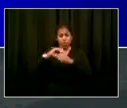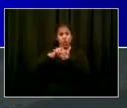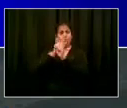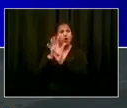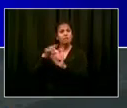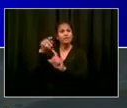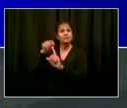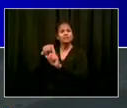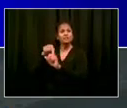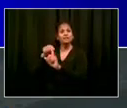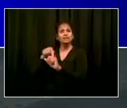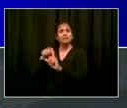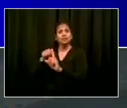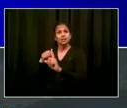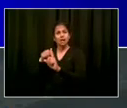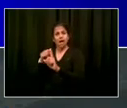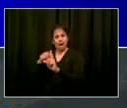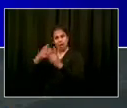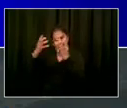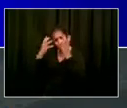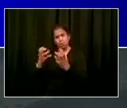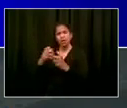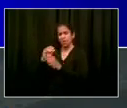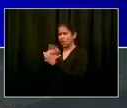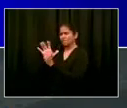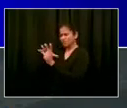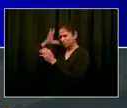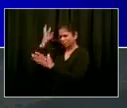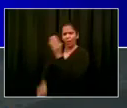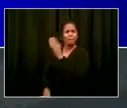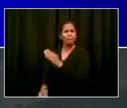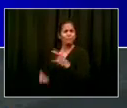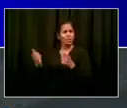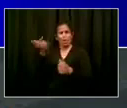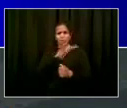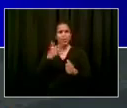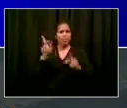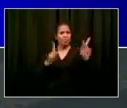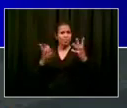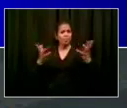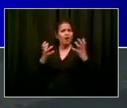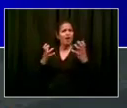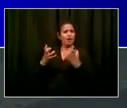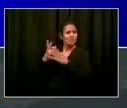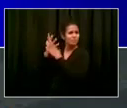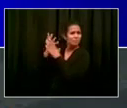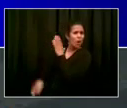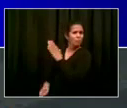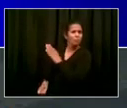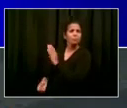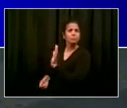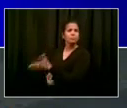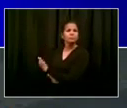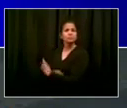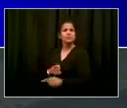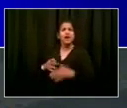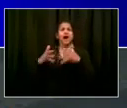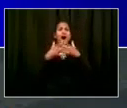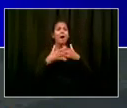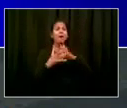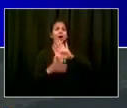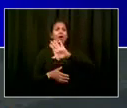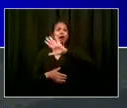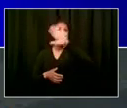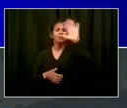how far we've come. And when I talk to people from around the rest of the country, there's a certain amount of awe at how far New York City has come in terms of beating back